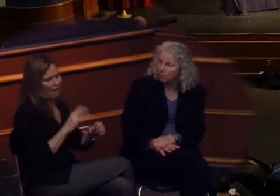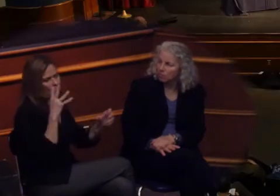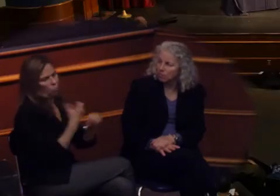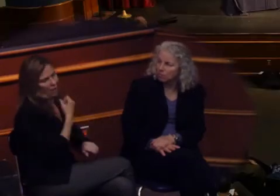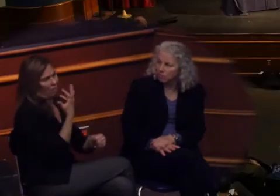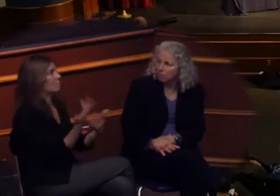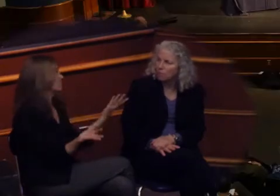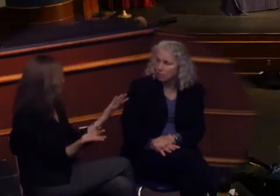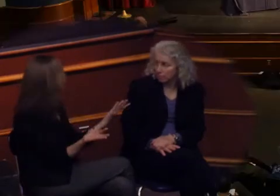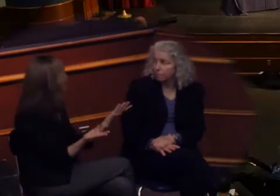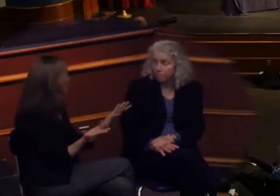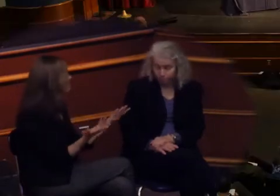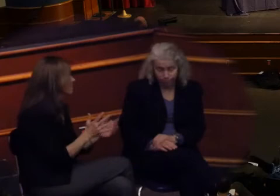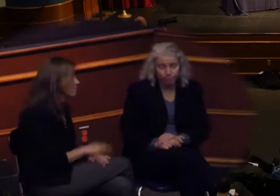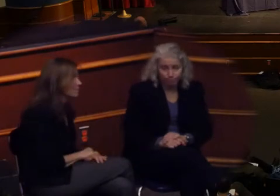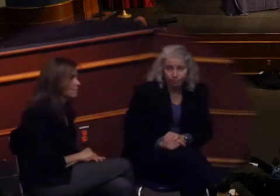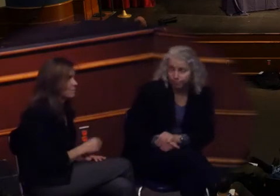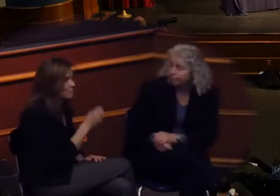Applause